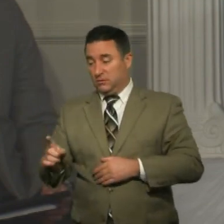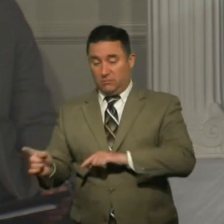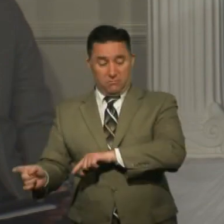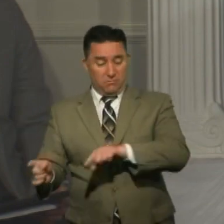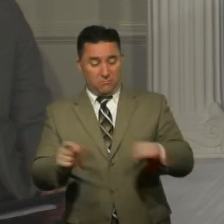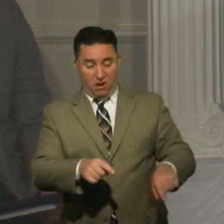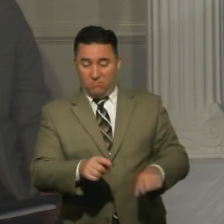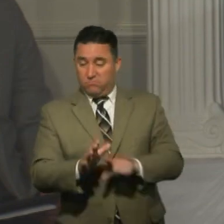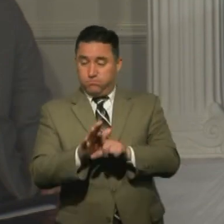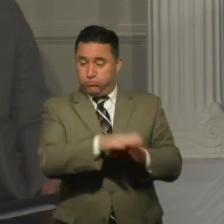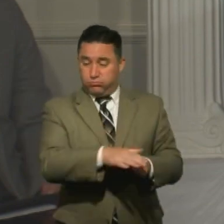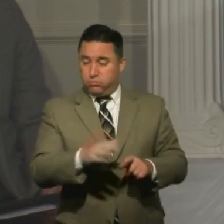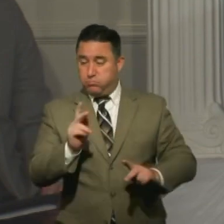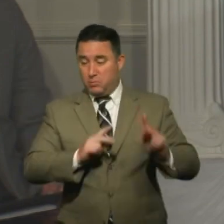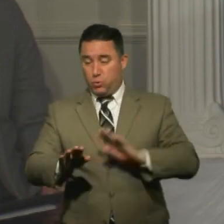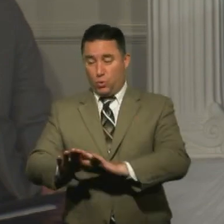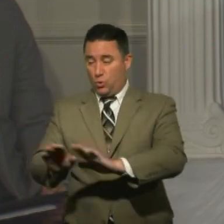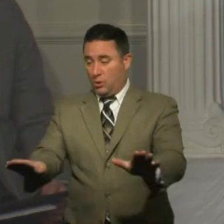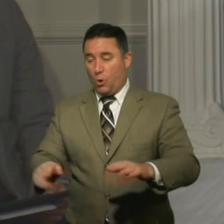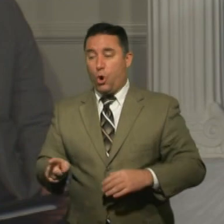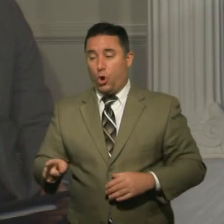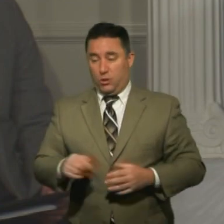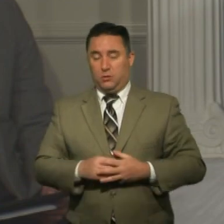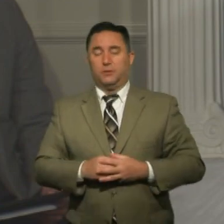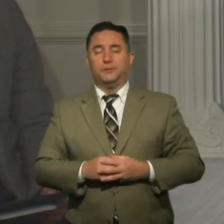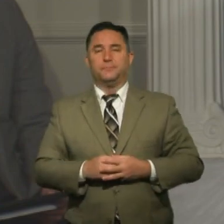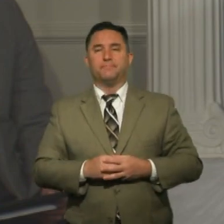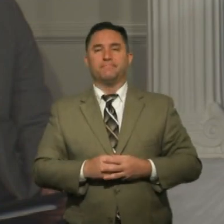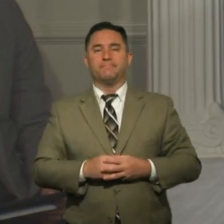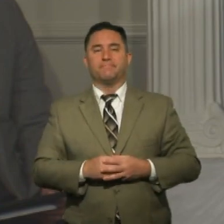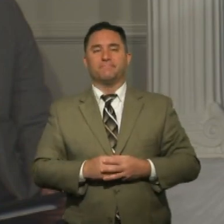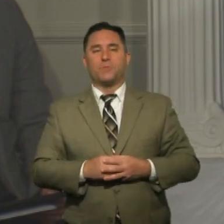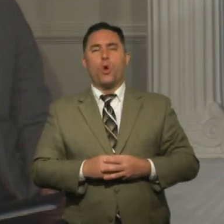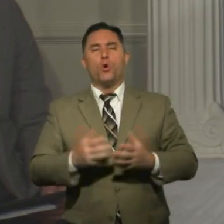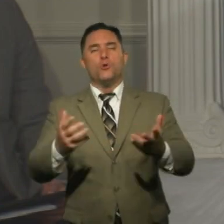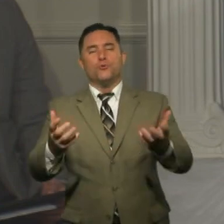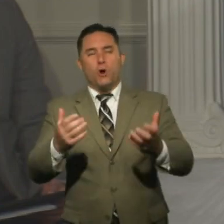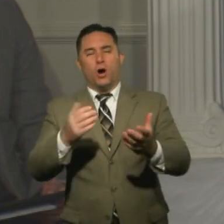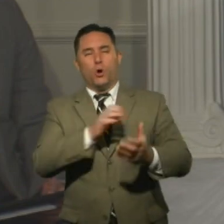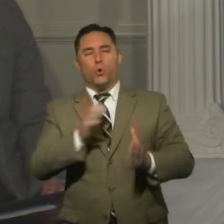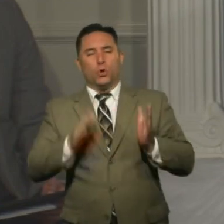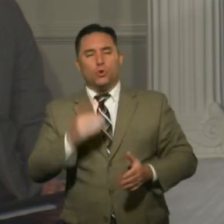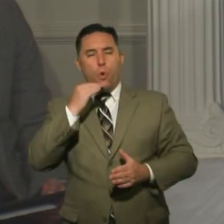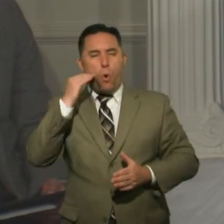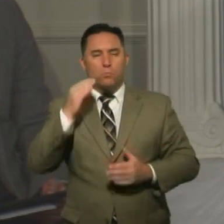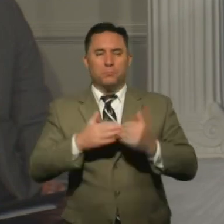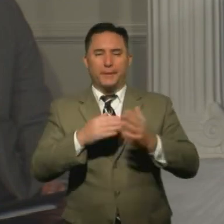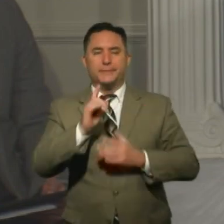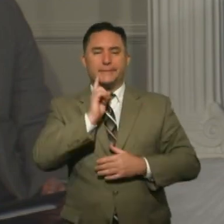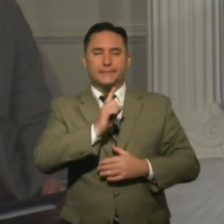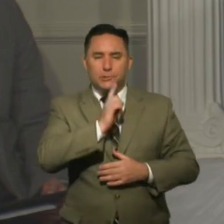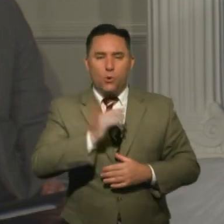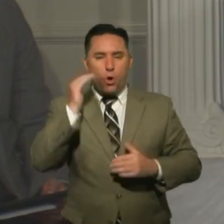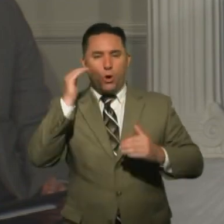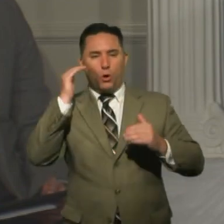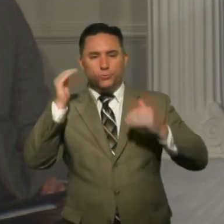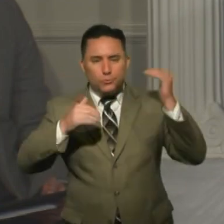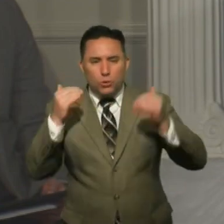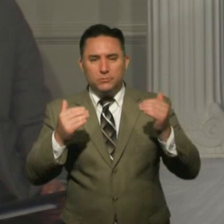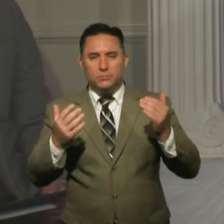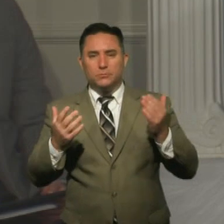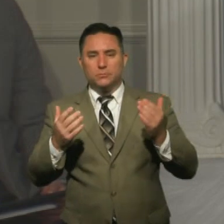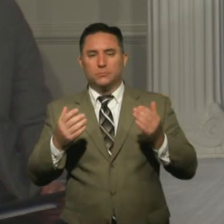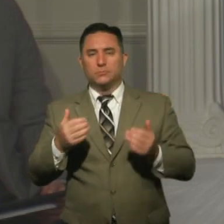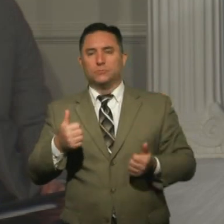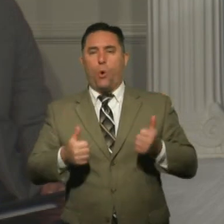and dominate my people anymore. I know if you're wanting to have a Christian home, whether you're a single adult,